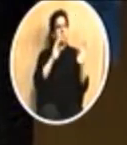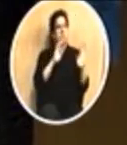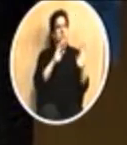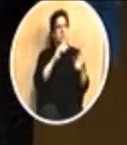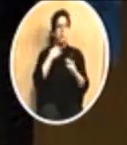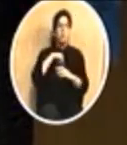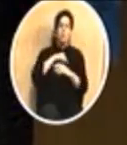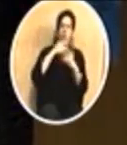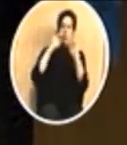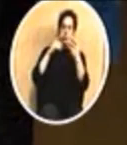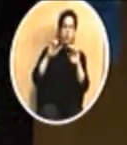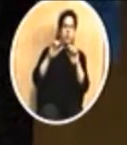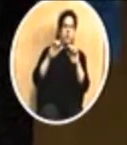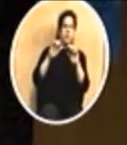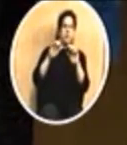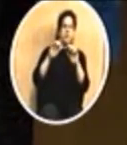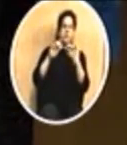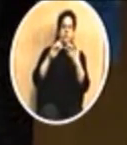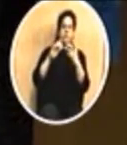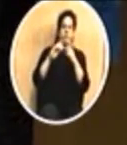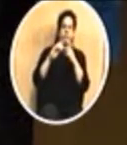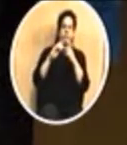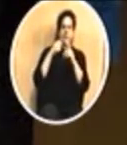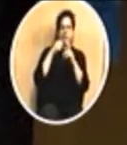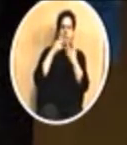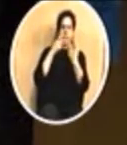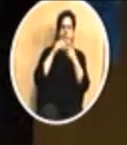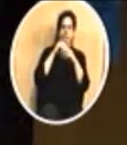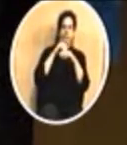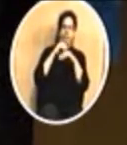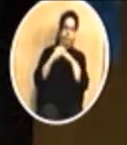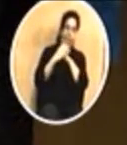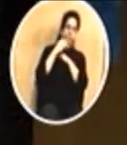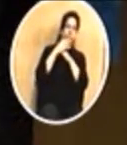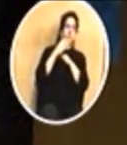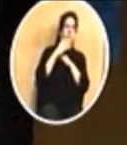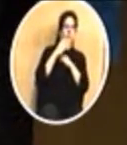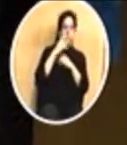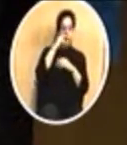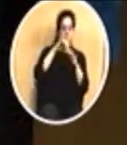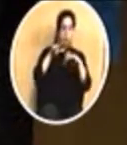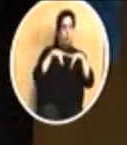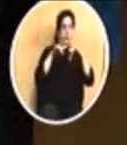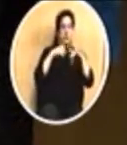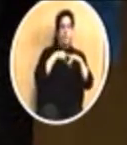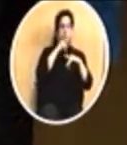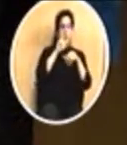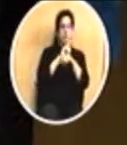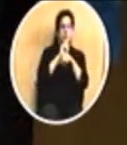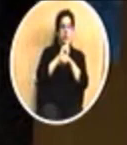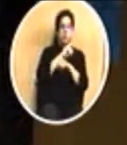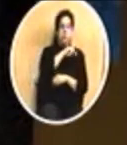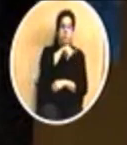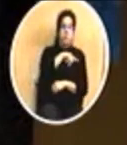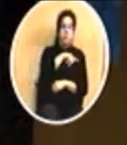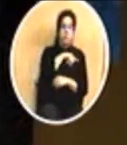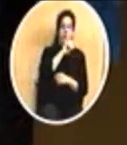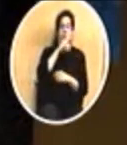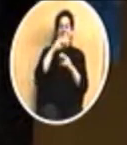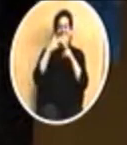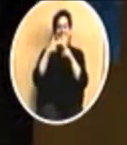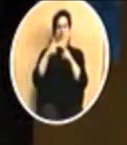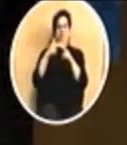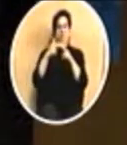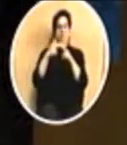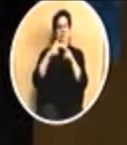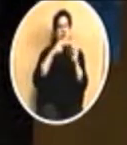been attacked on our democratic process. I'm going to, for the record, I want the record to show that I'm not going to use personal attacks or name calling. I'm